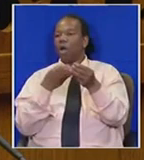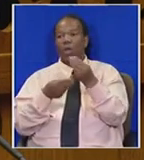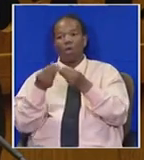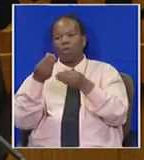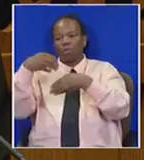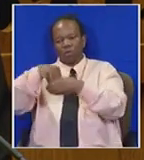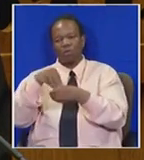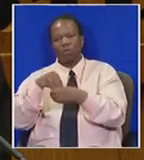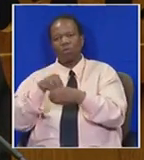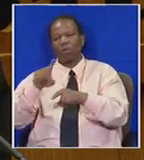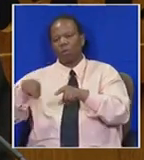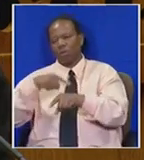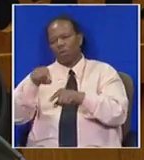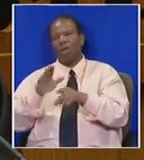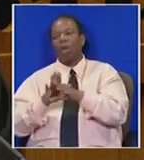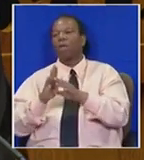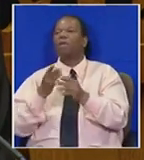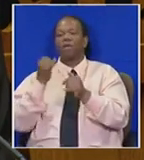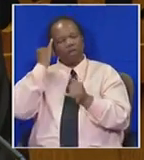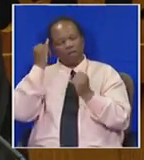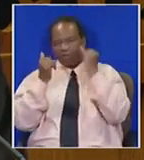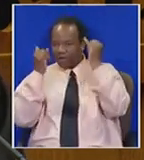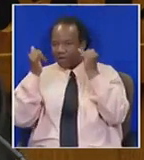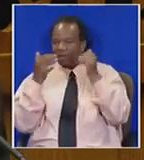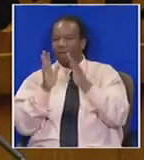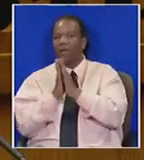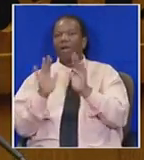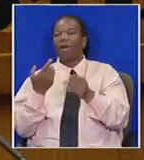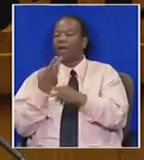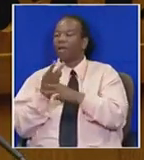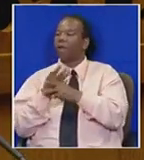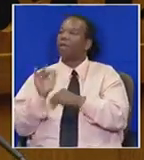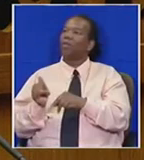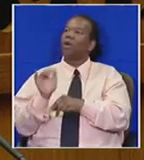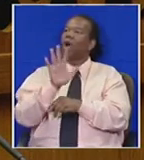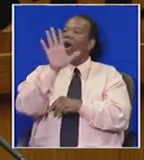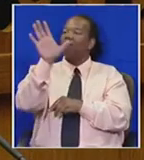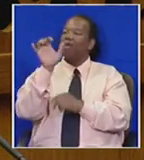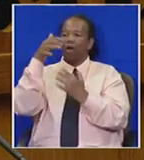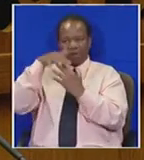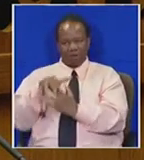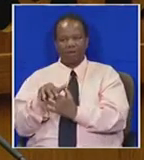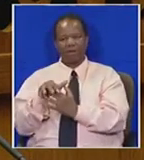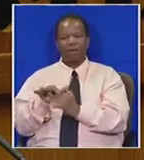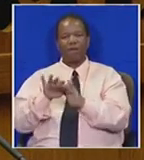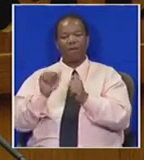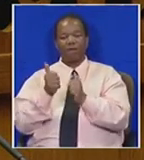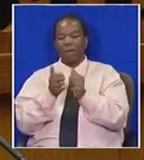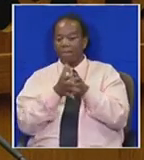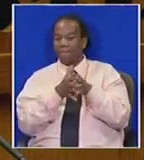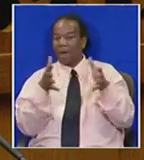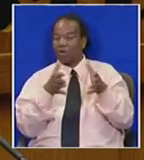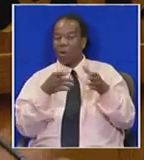inclusion, promoting innovation, and stepped up African regional integration. Our macroeconomic policy framework will